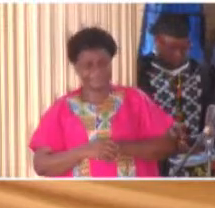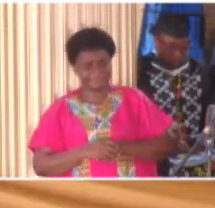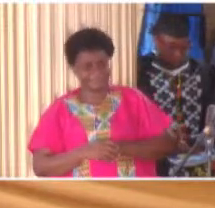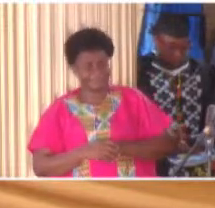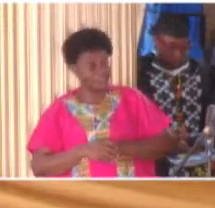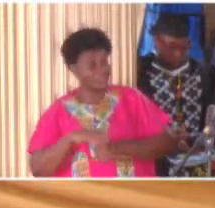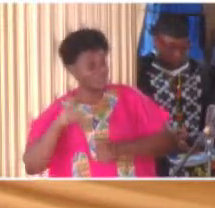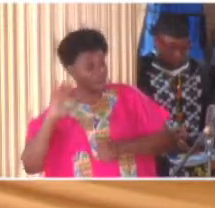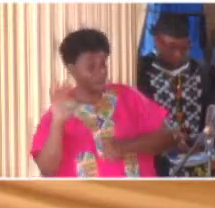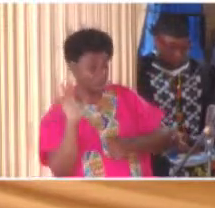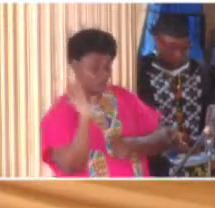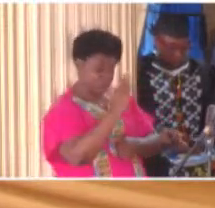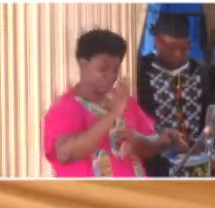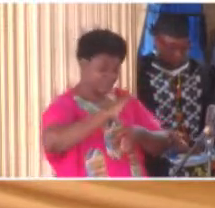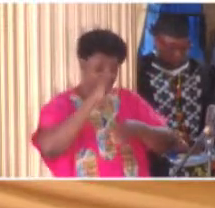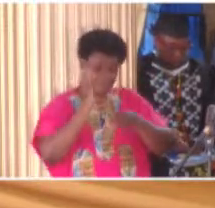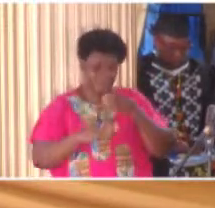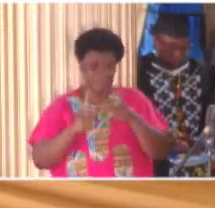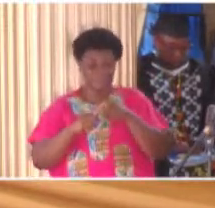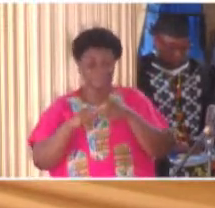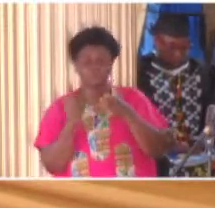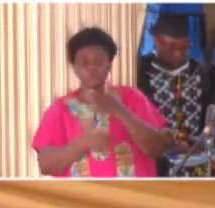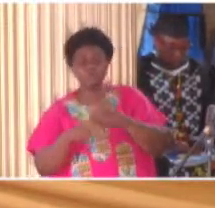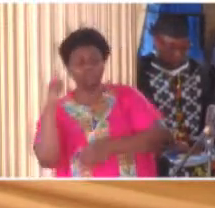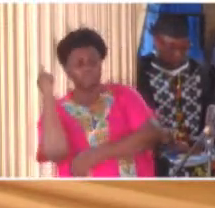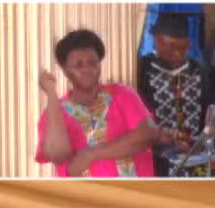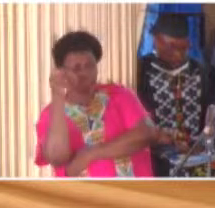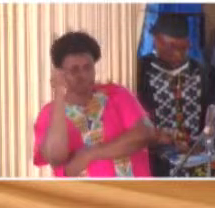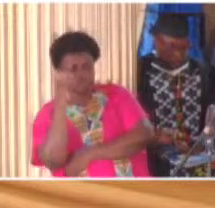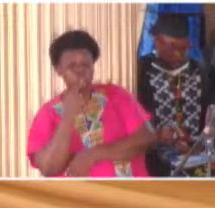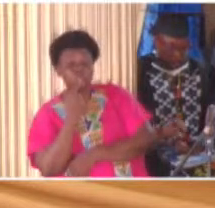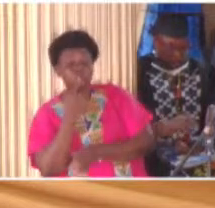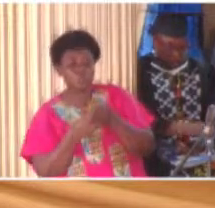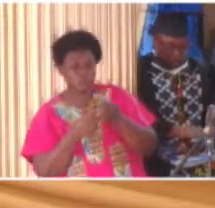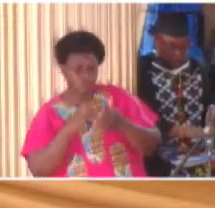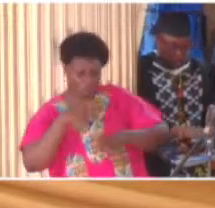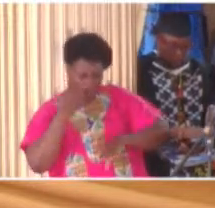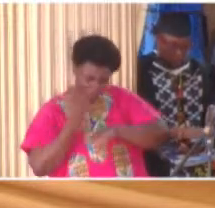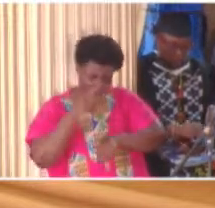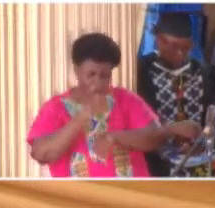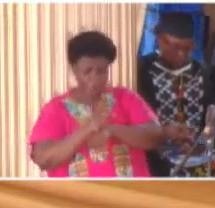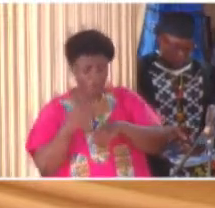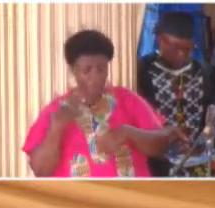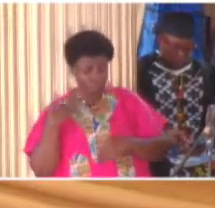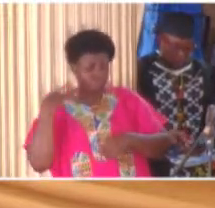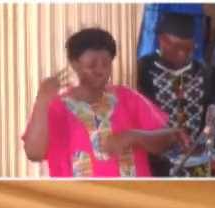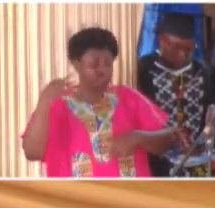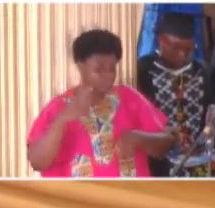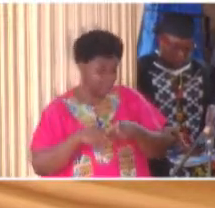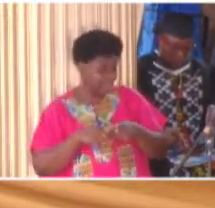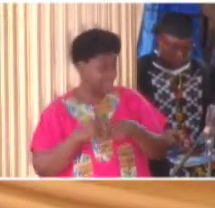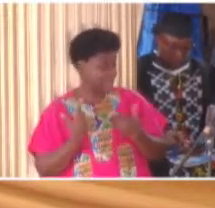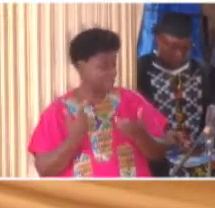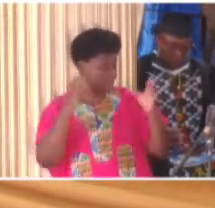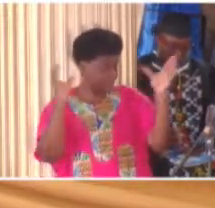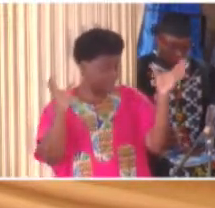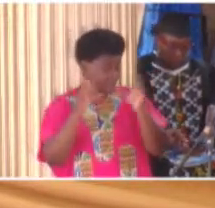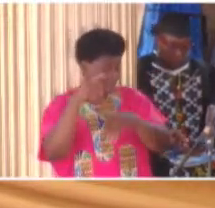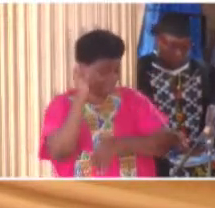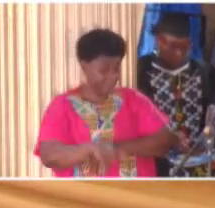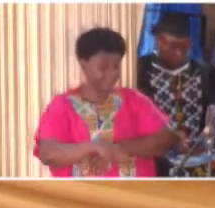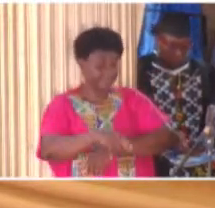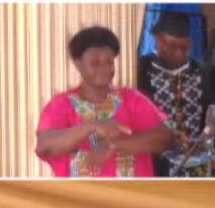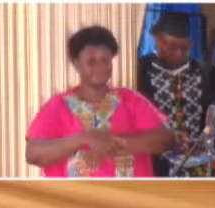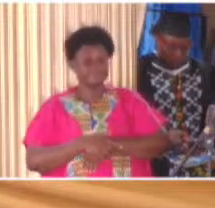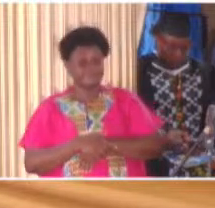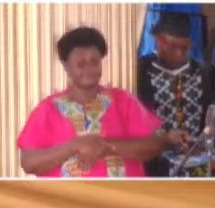Your accomplishments are a testament to your hard work and dedication, and we celebrate you for this.